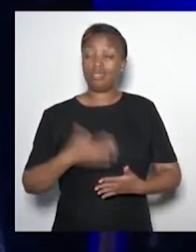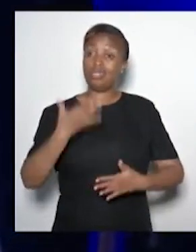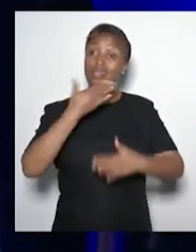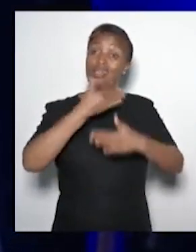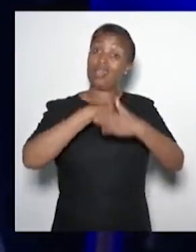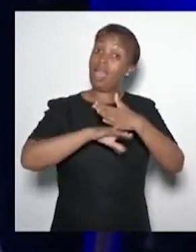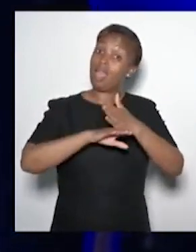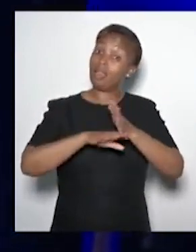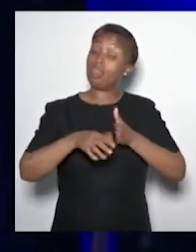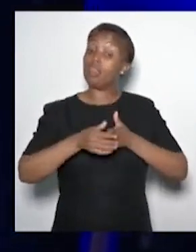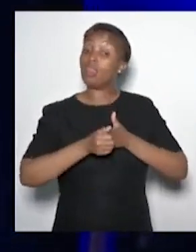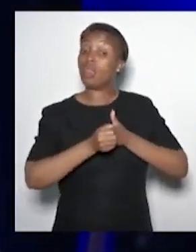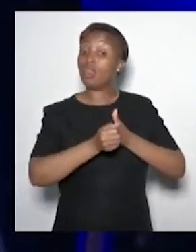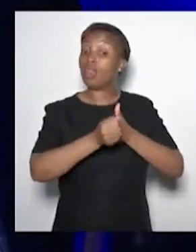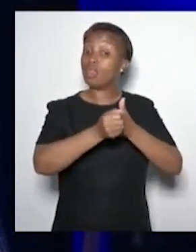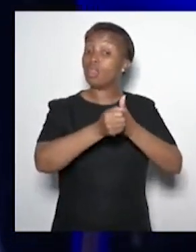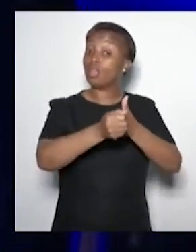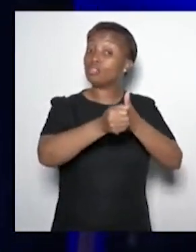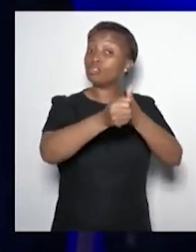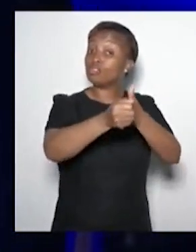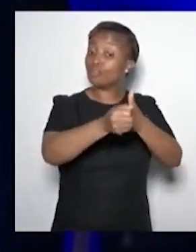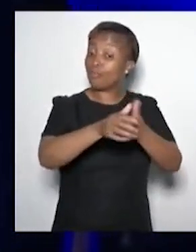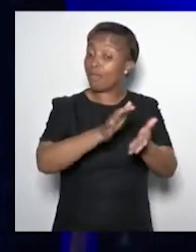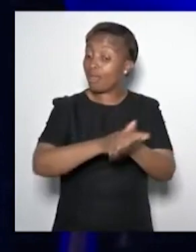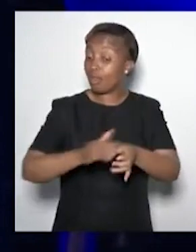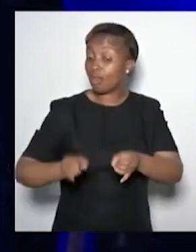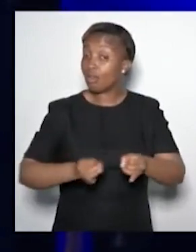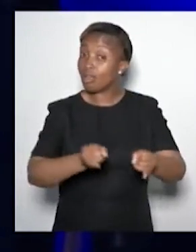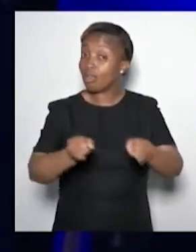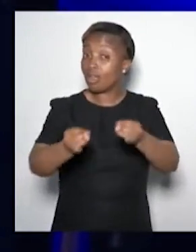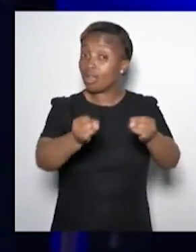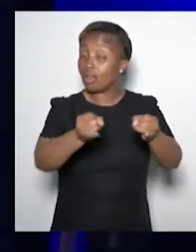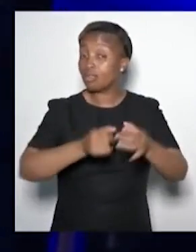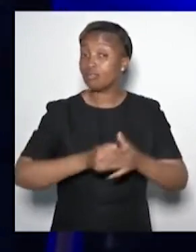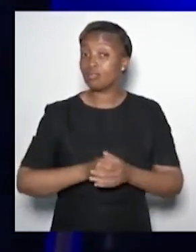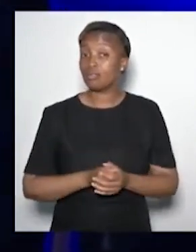governance of a local church or what we call